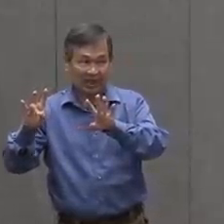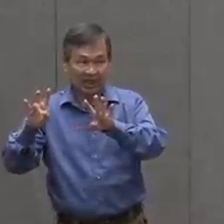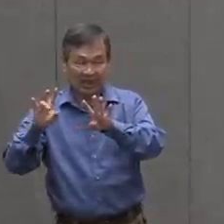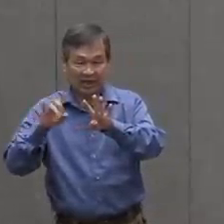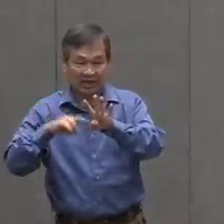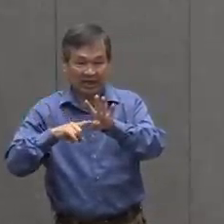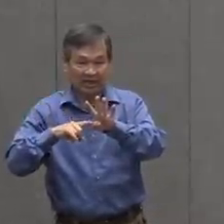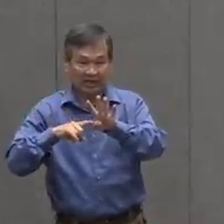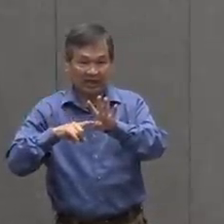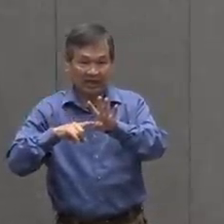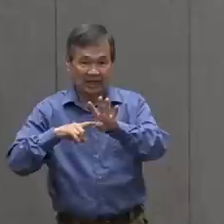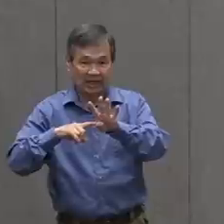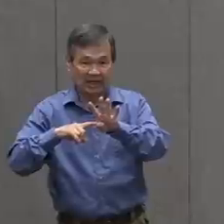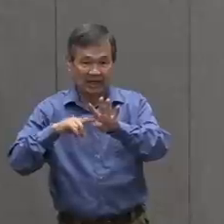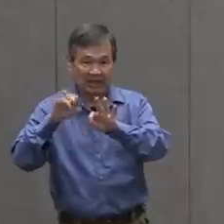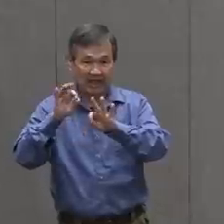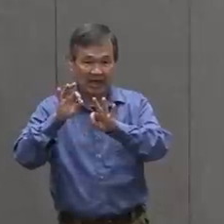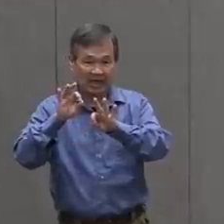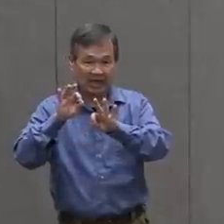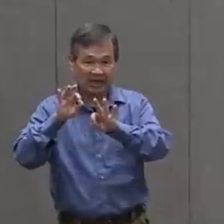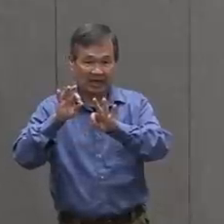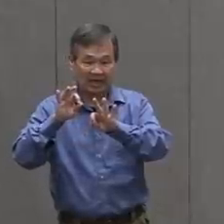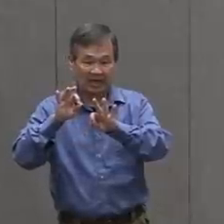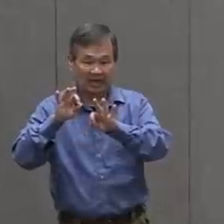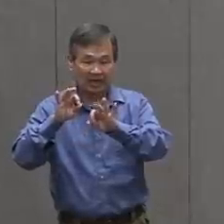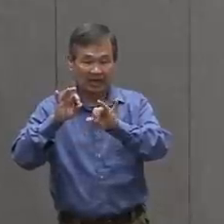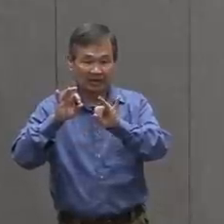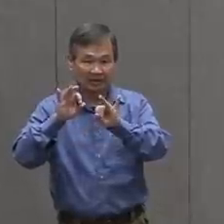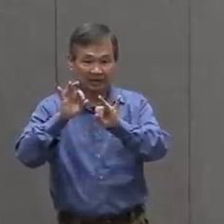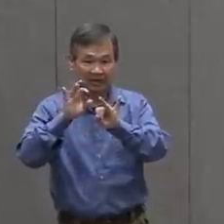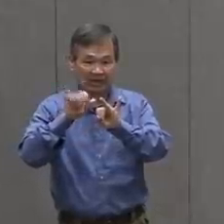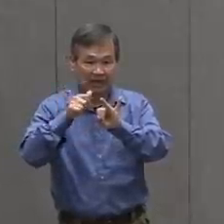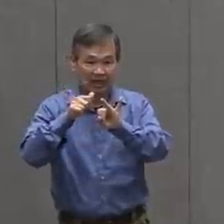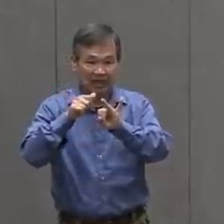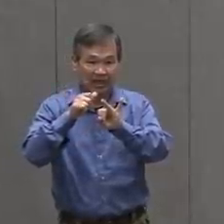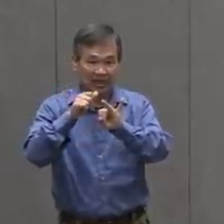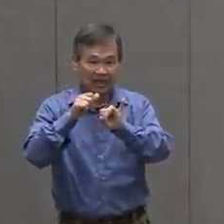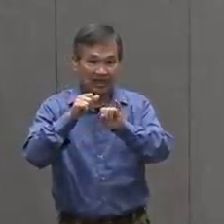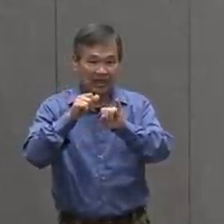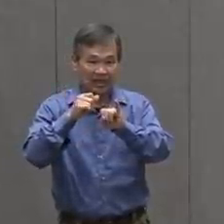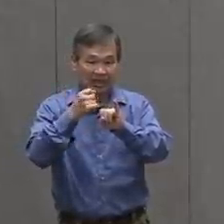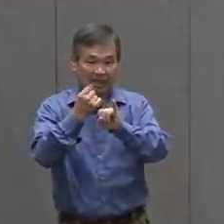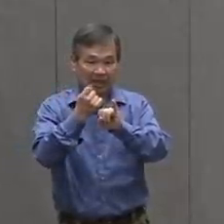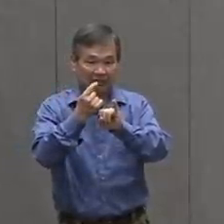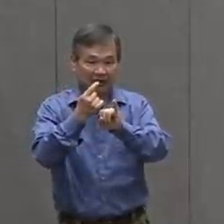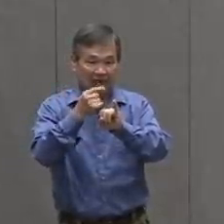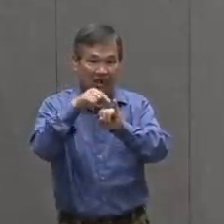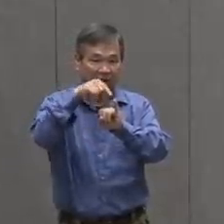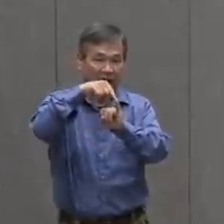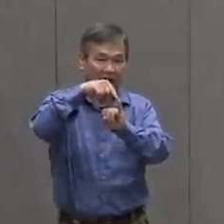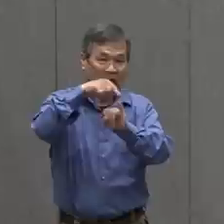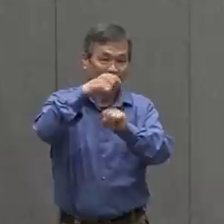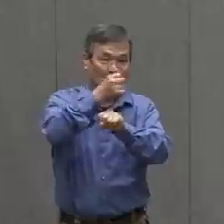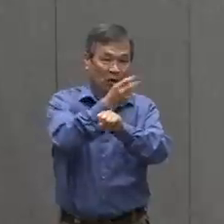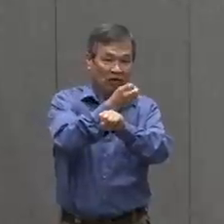8, 9, 10, 11,